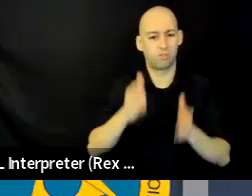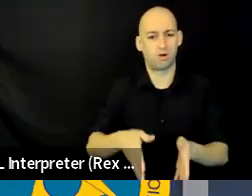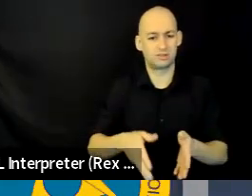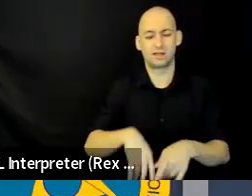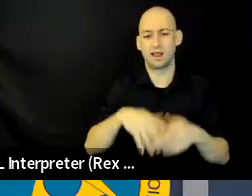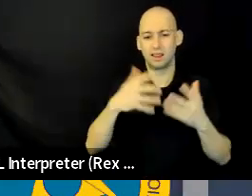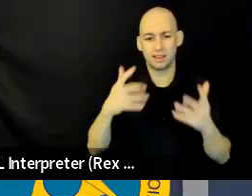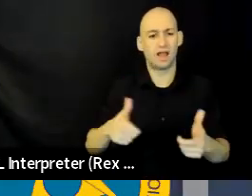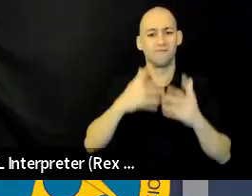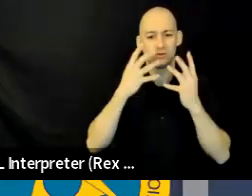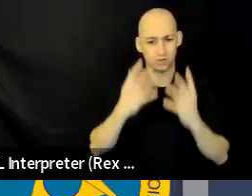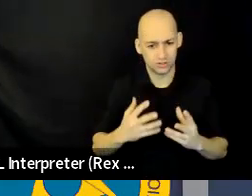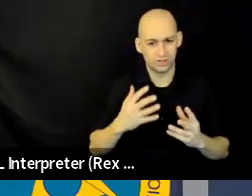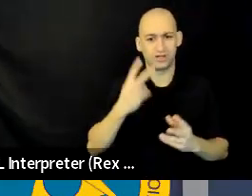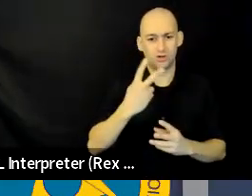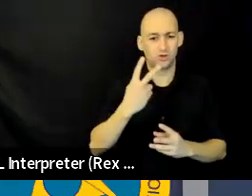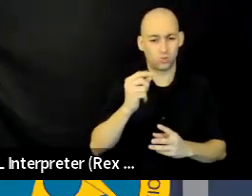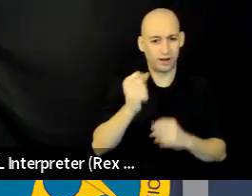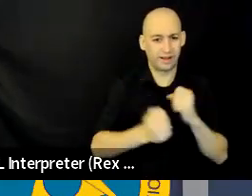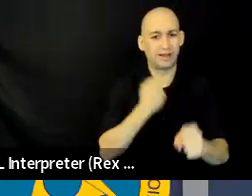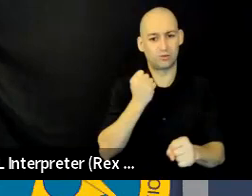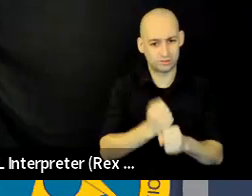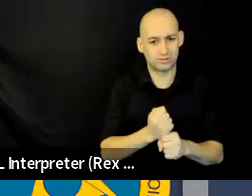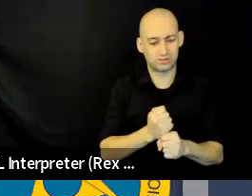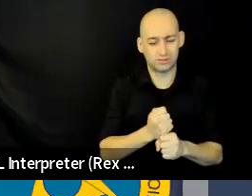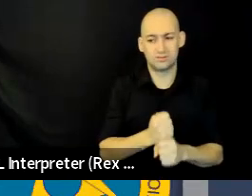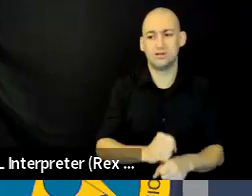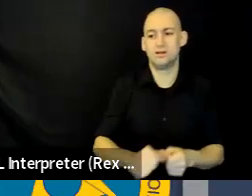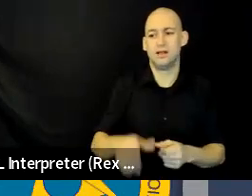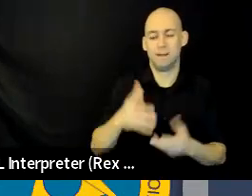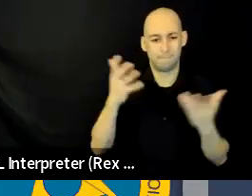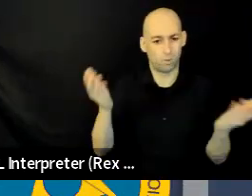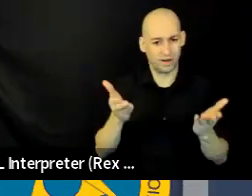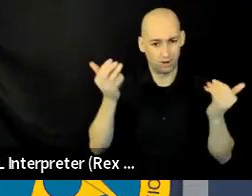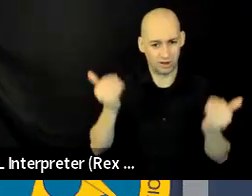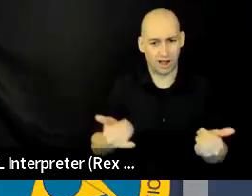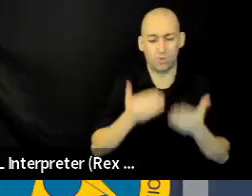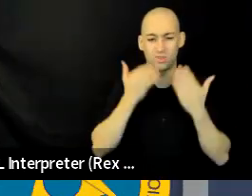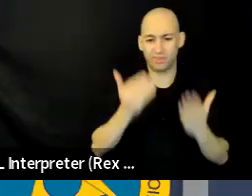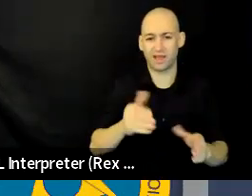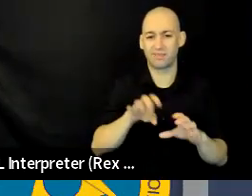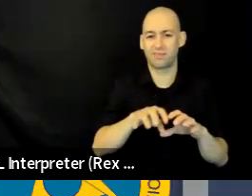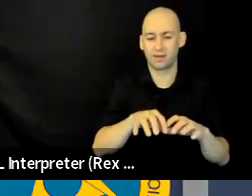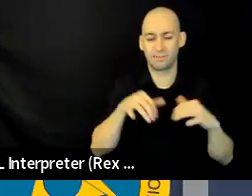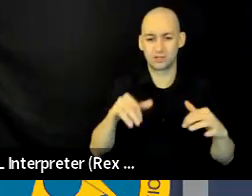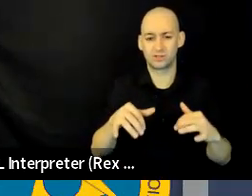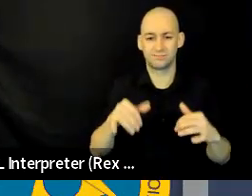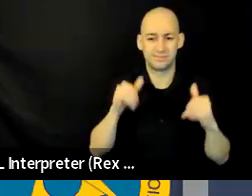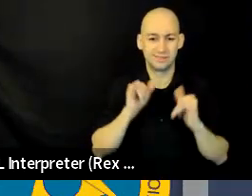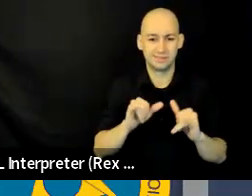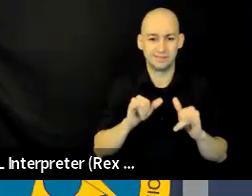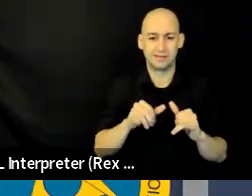in those 2 decades. But we're here now, and I really want to thank this commission for staying with us in Little Del Norte